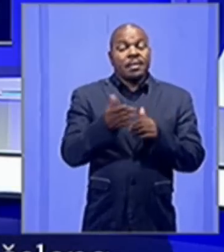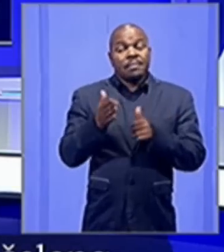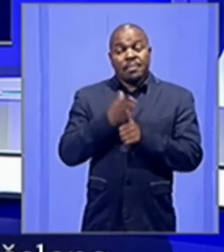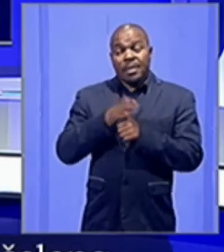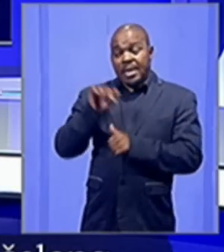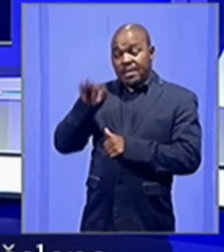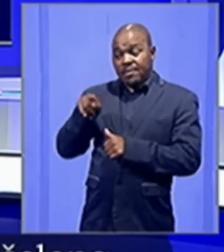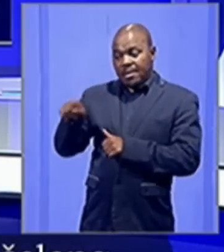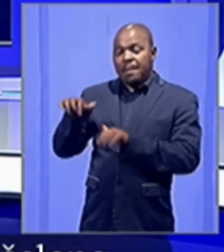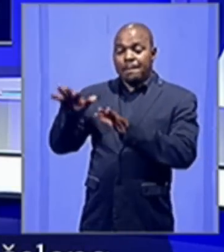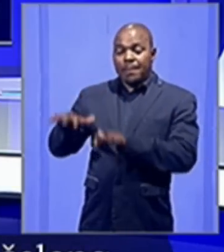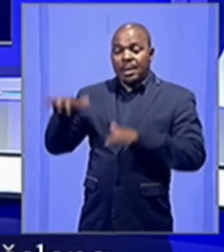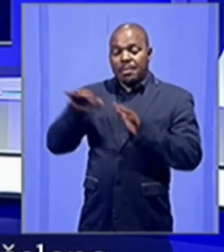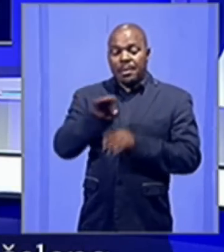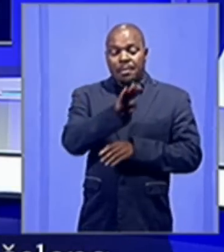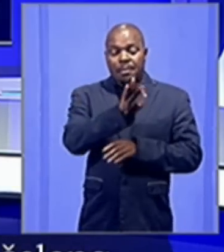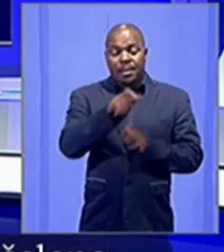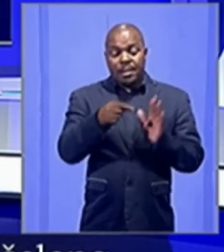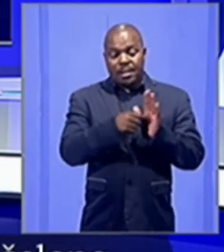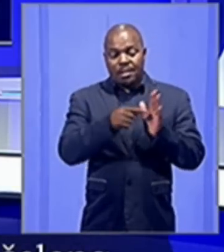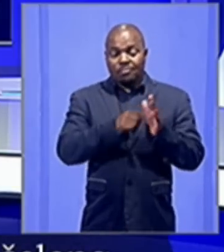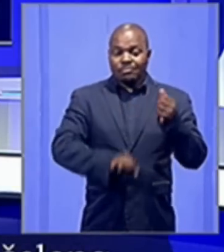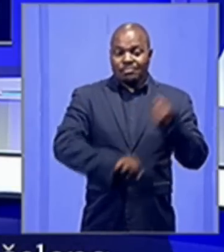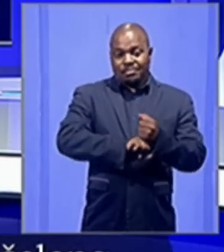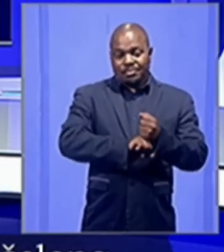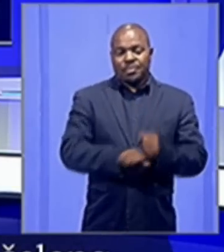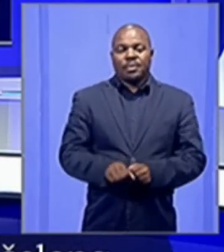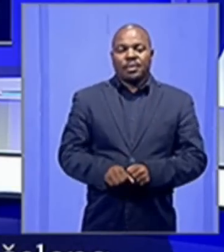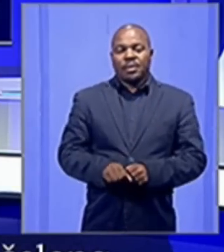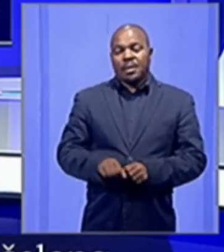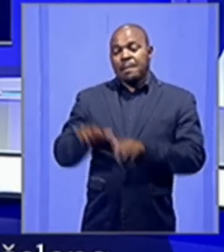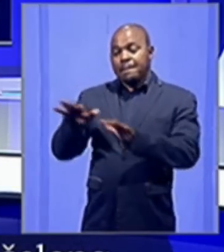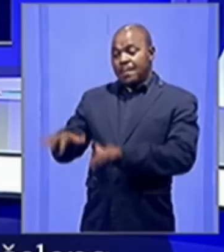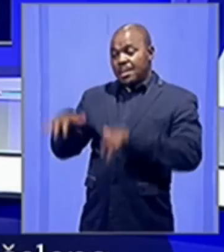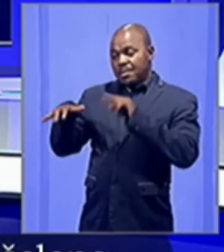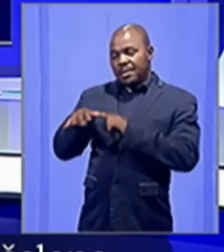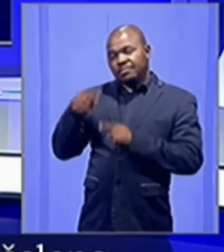thekga molaokakanywa wa SABC seo ka ge palamente e